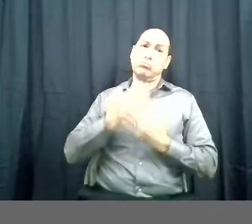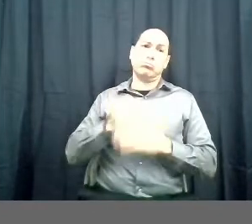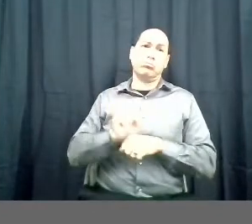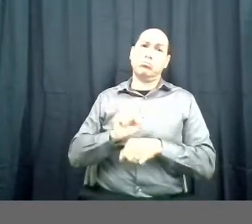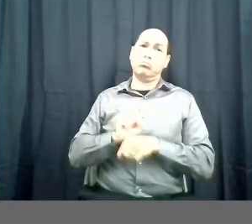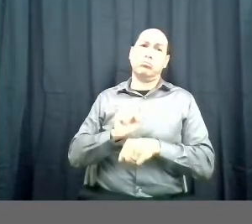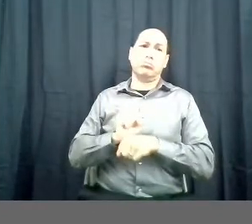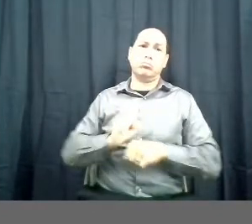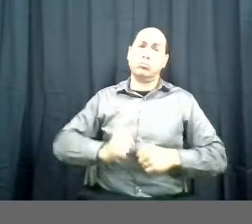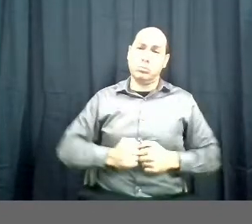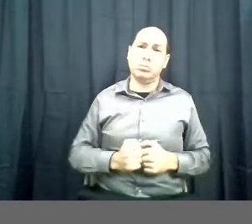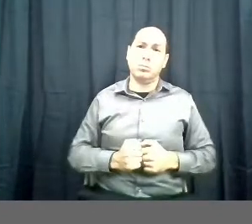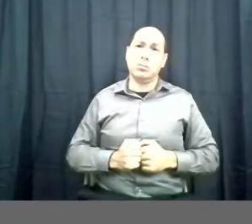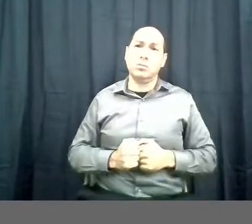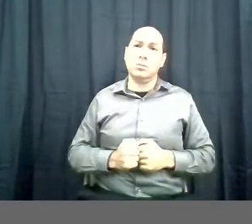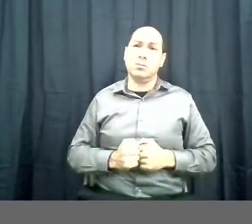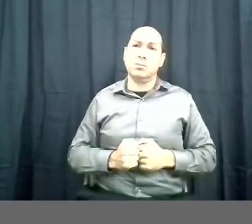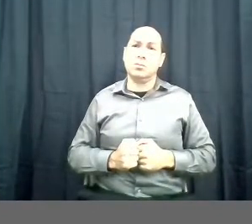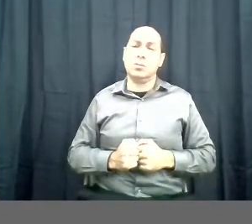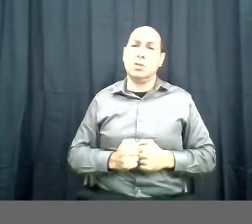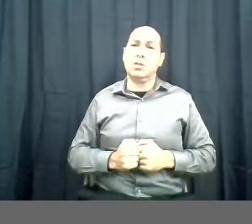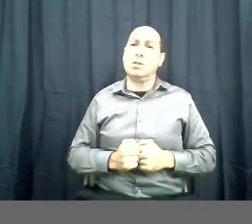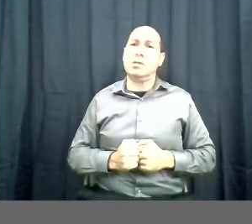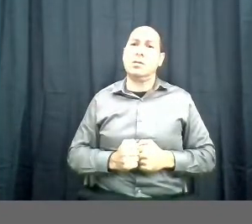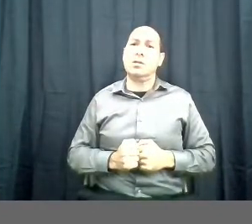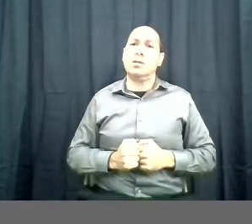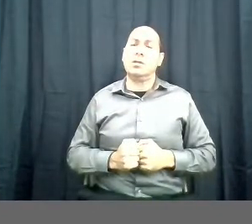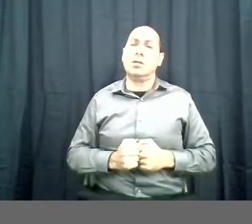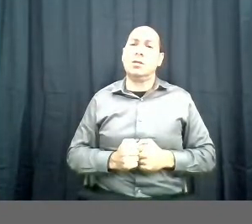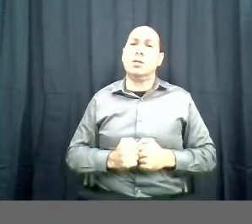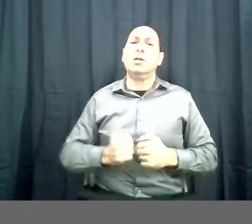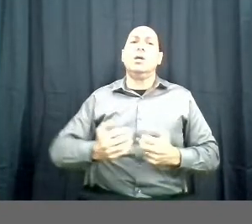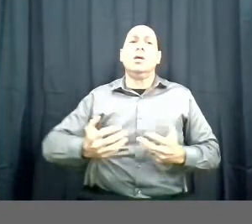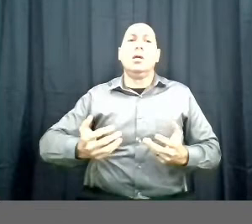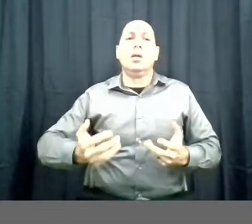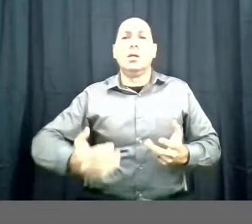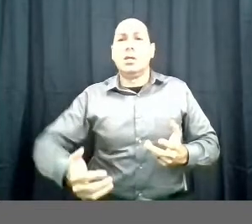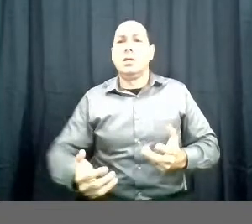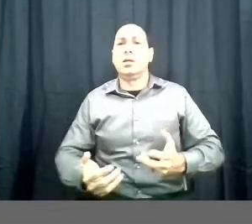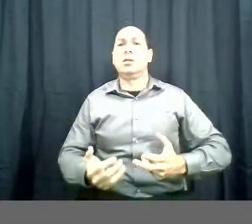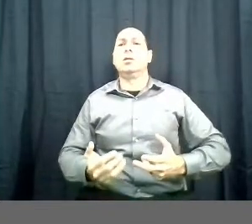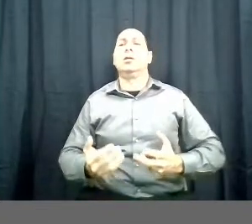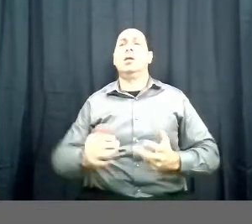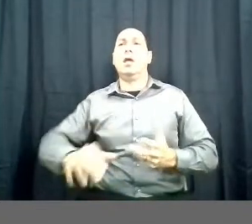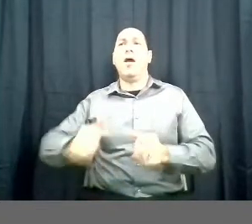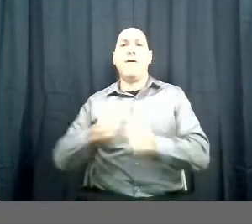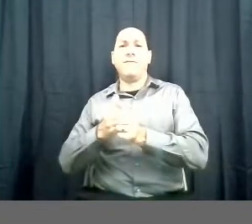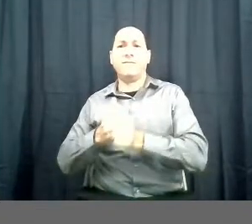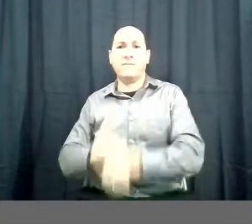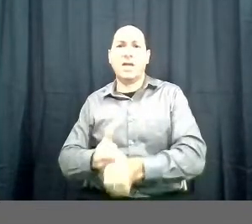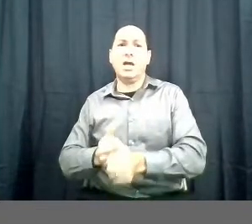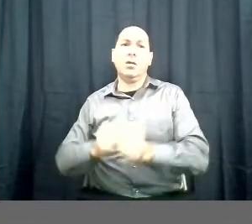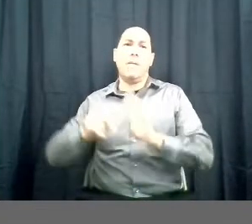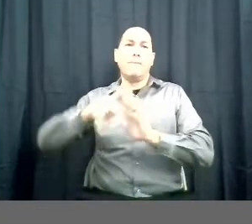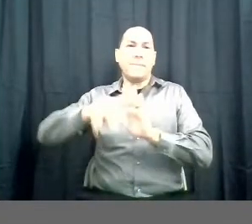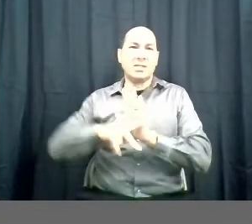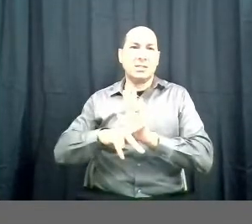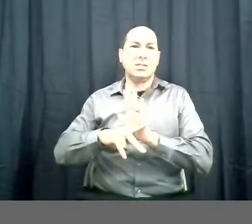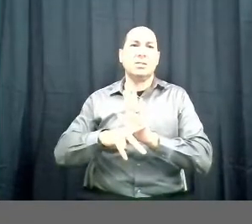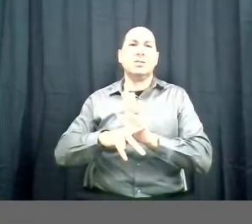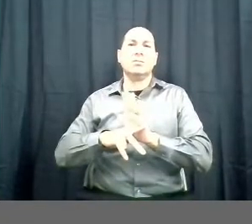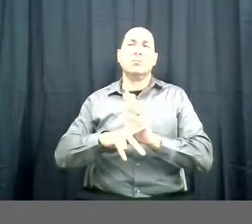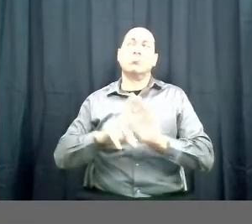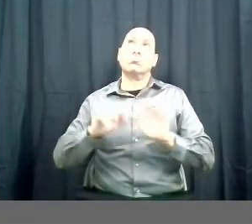will consider and bring in the principles, so to speak, at certain